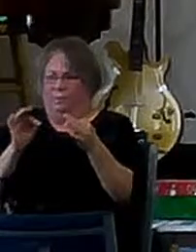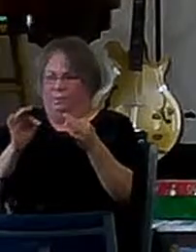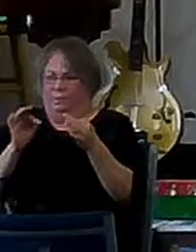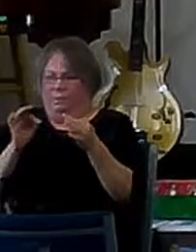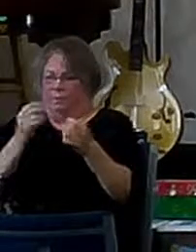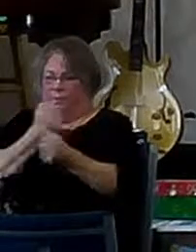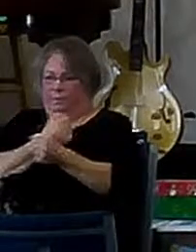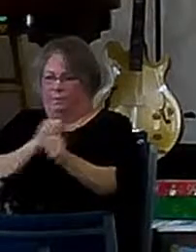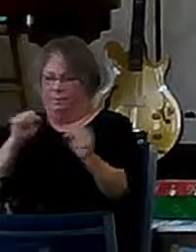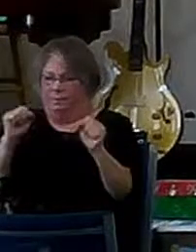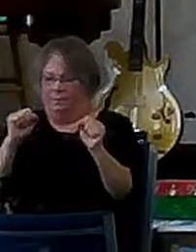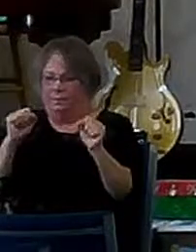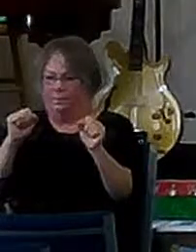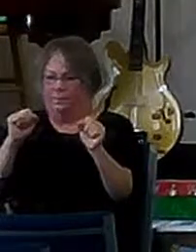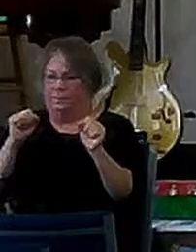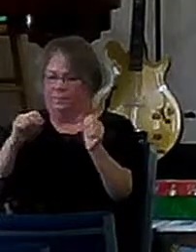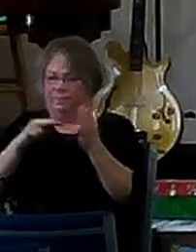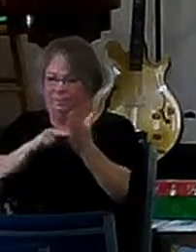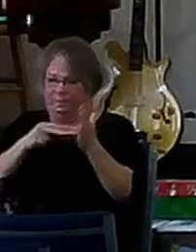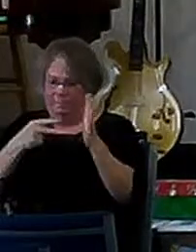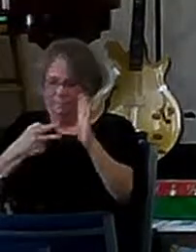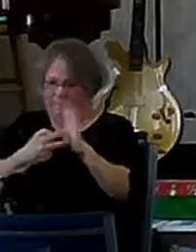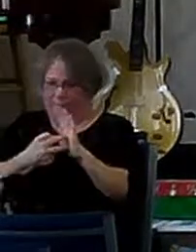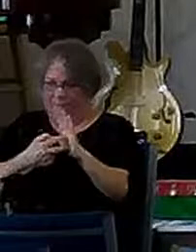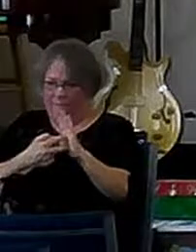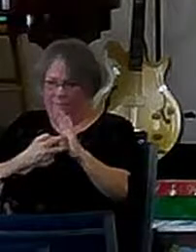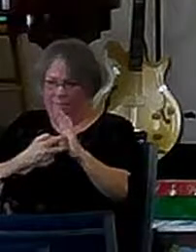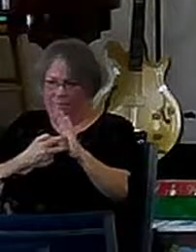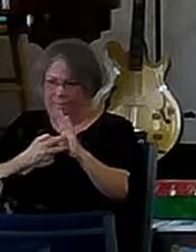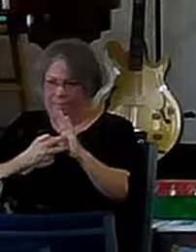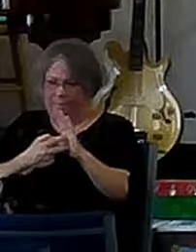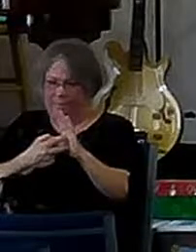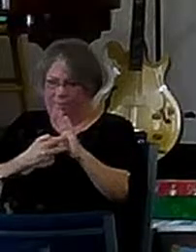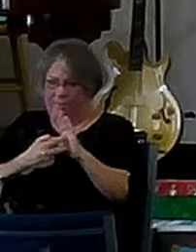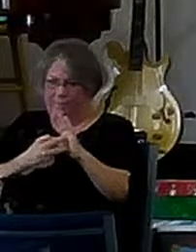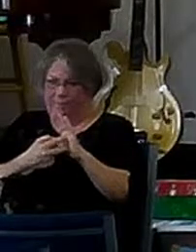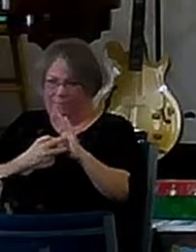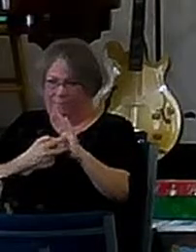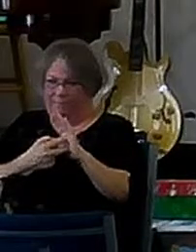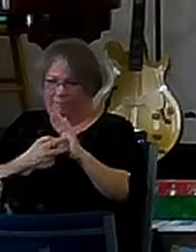saving purposes and plans and just destroy what he is doing.